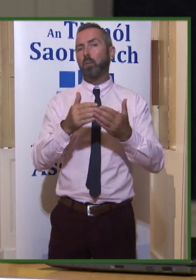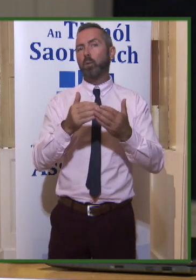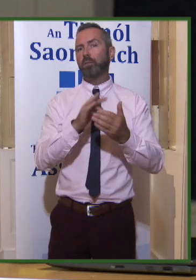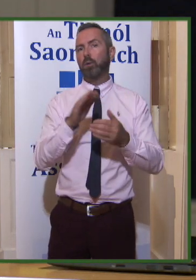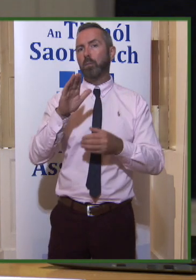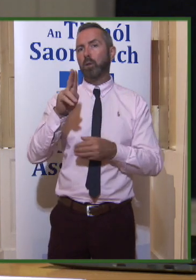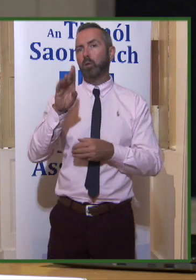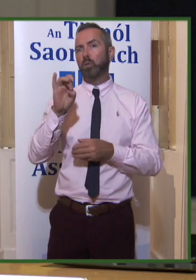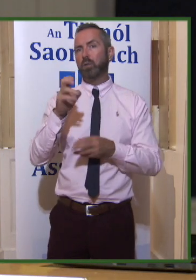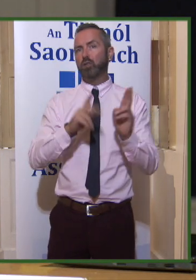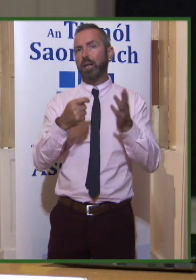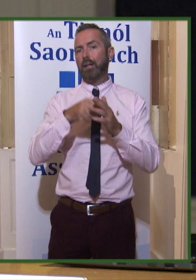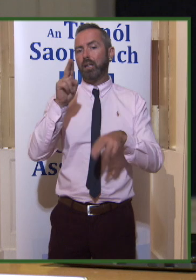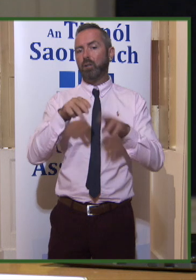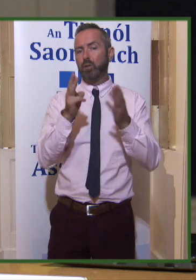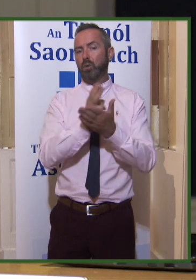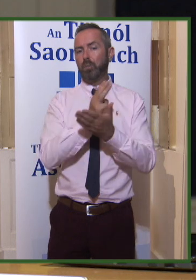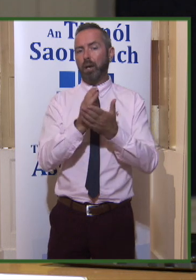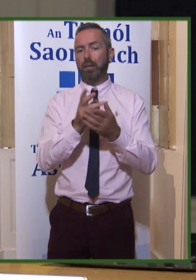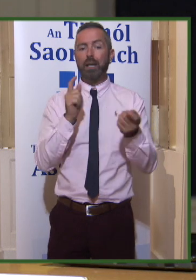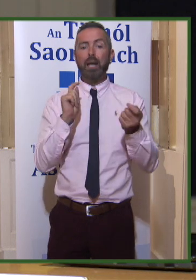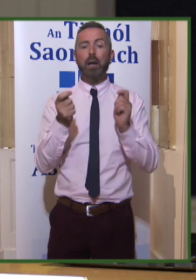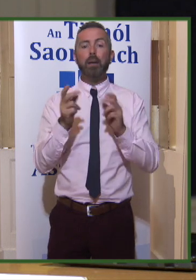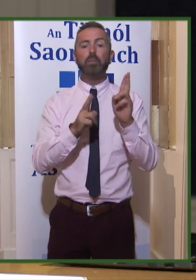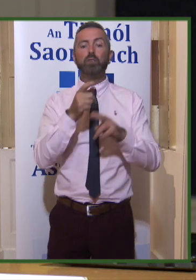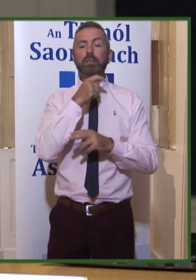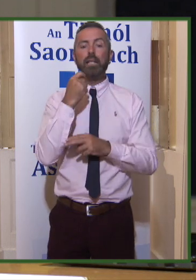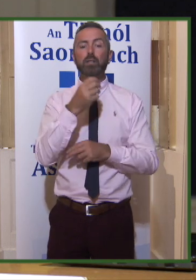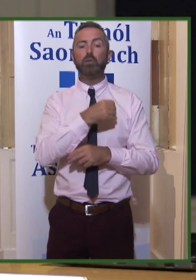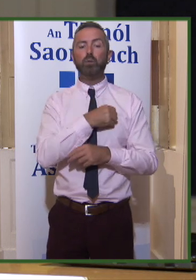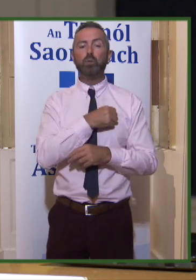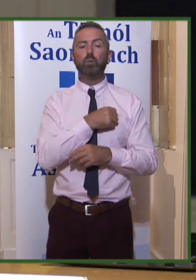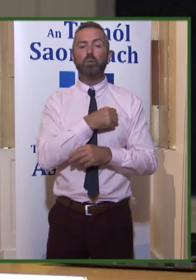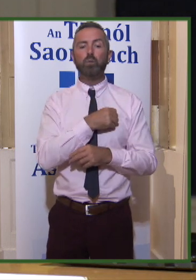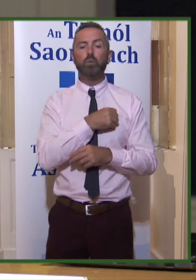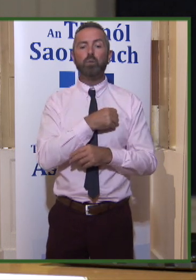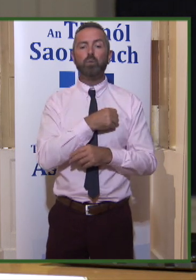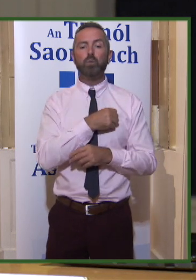there'll be a new part to be the amendment is to